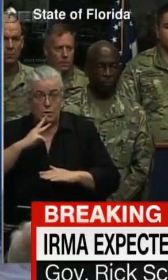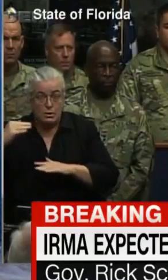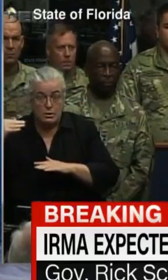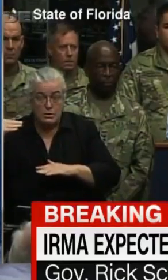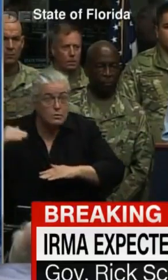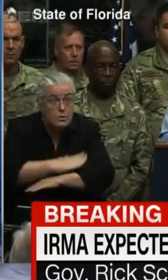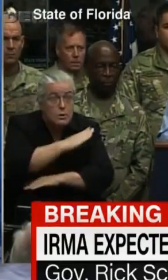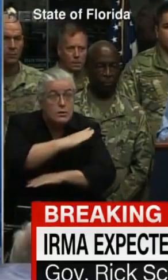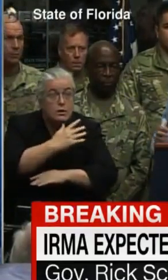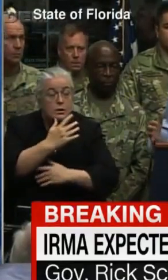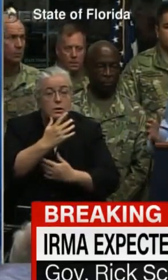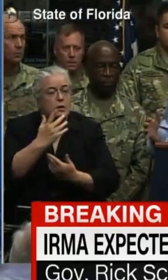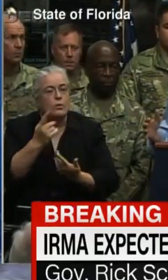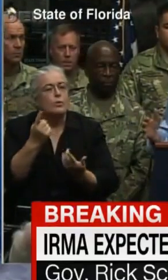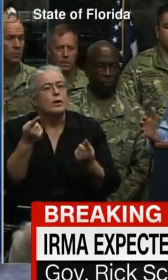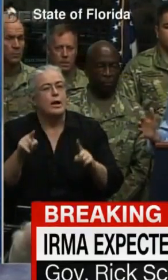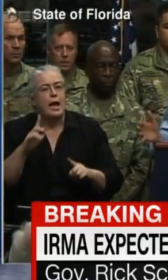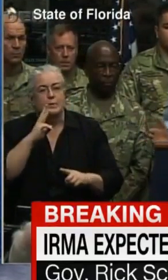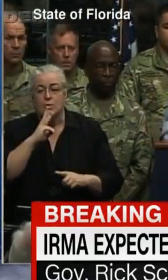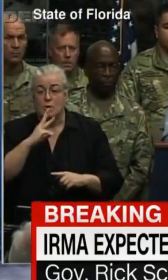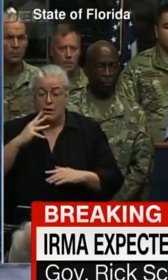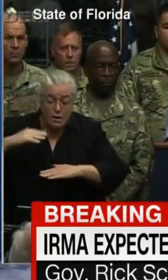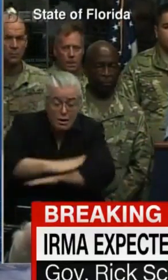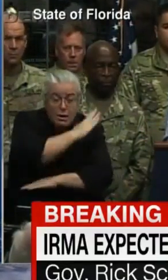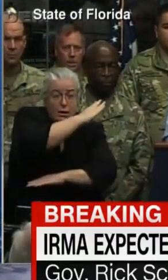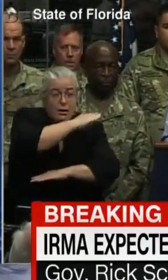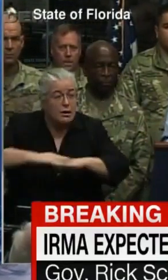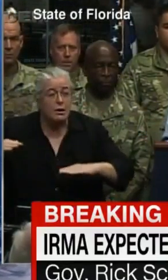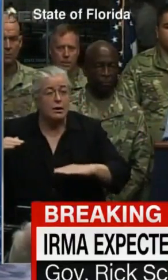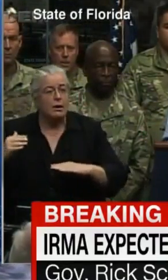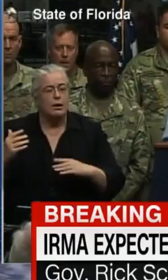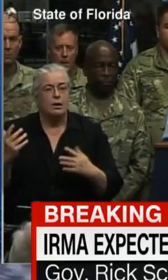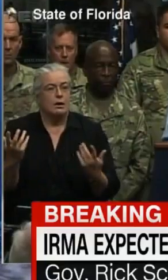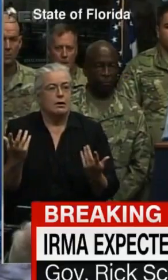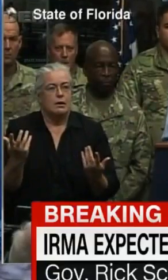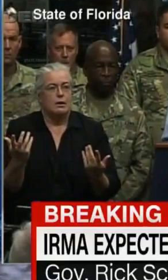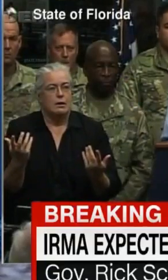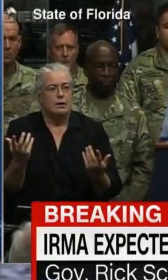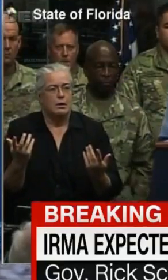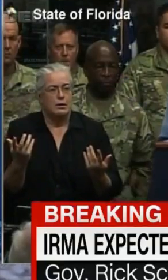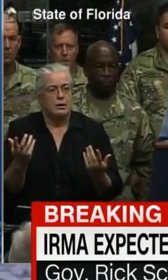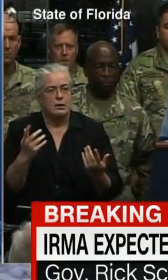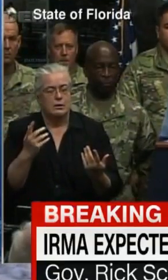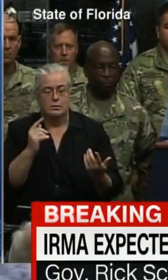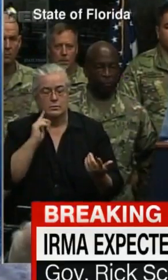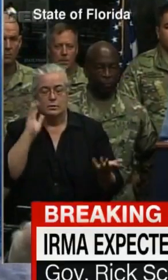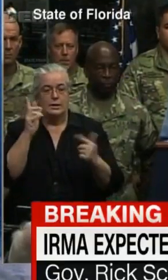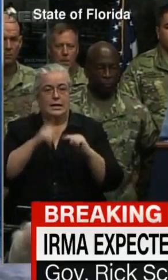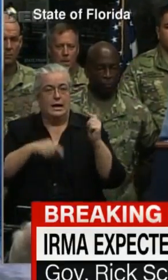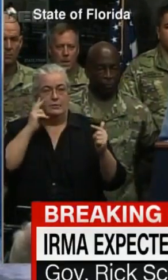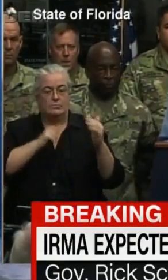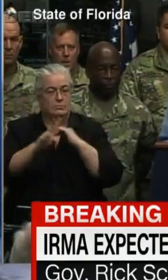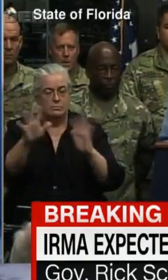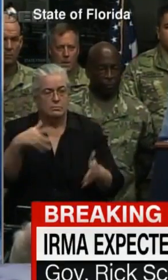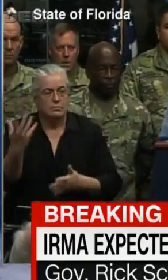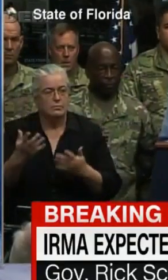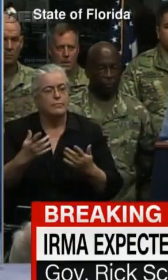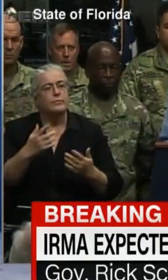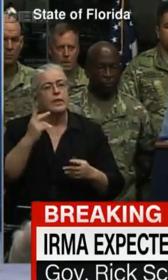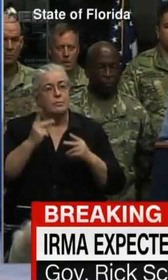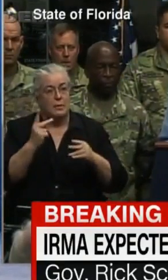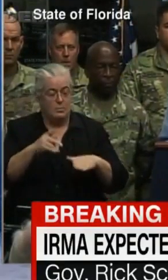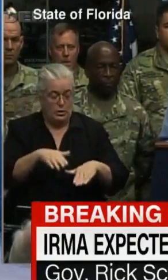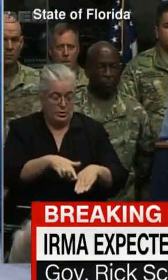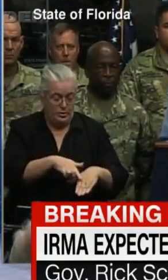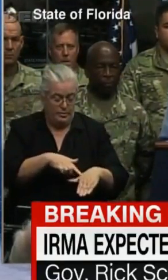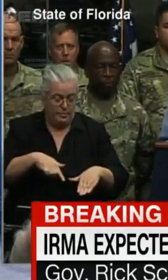the water just rushes in and rushes out. With the storm's latest track, families in the Panhandle need to be on high alert